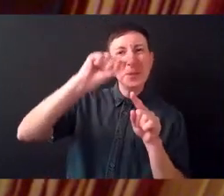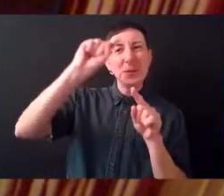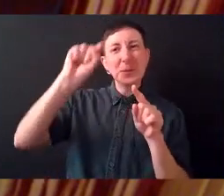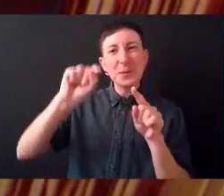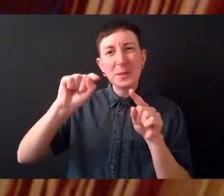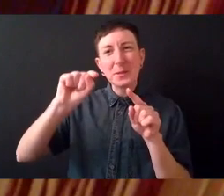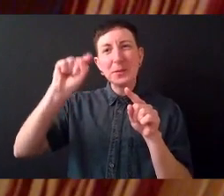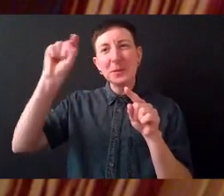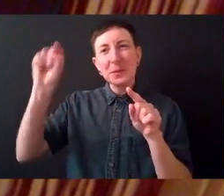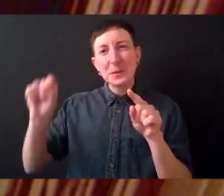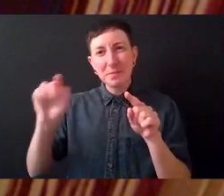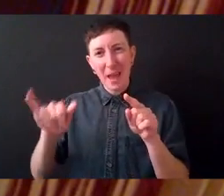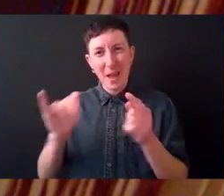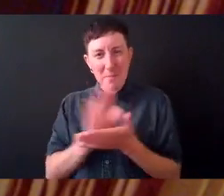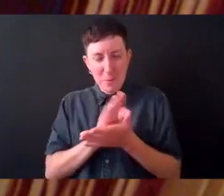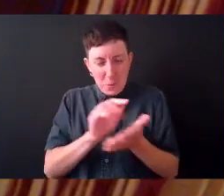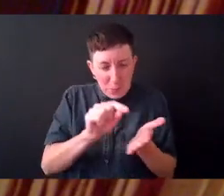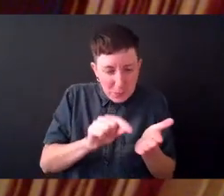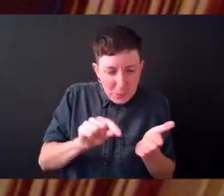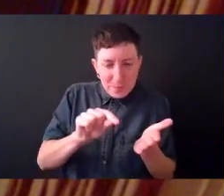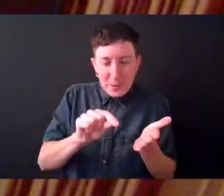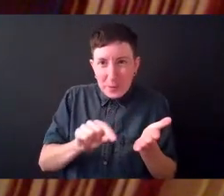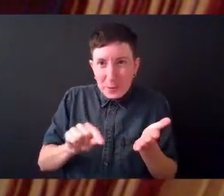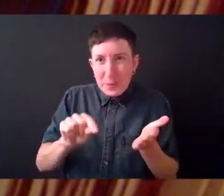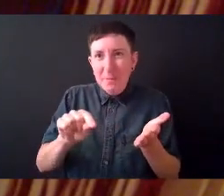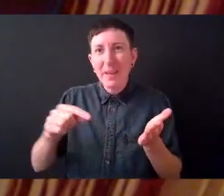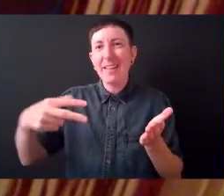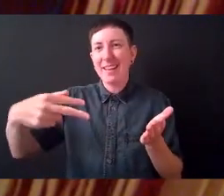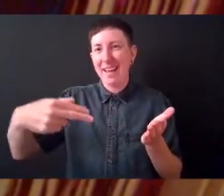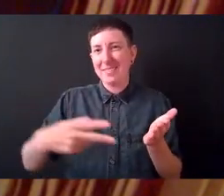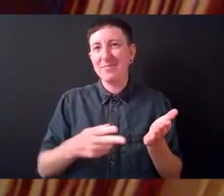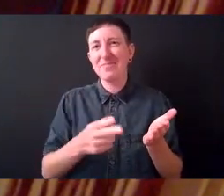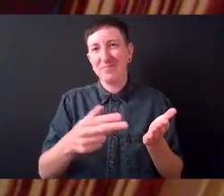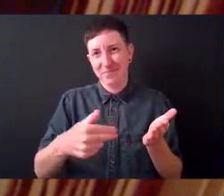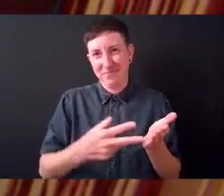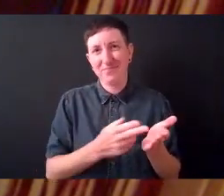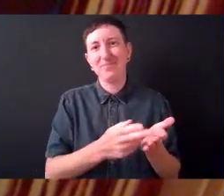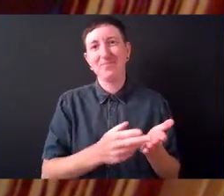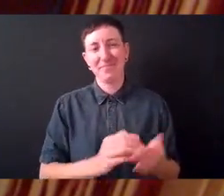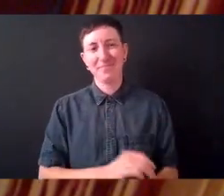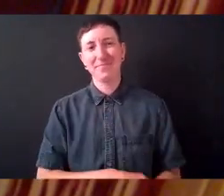like. You're then gonna pull out your trusted pair of scissors